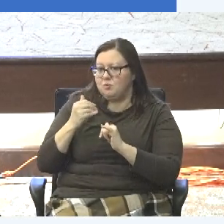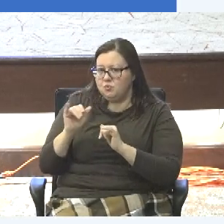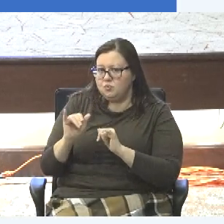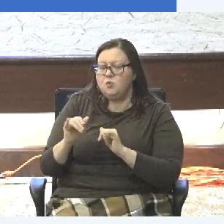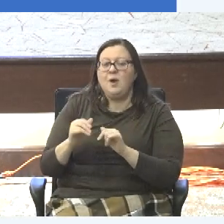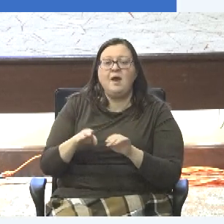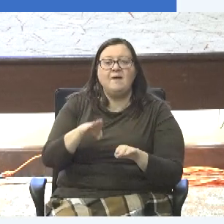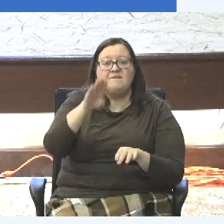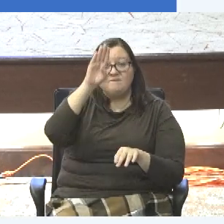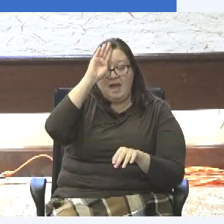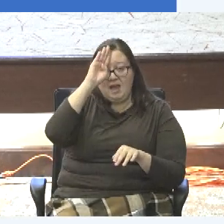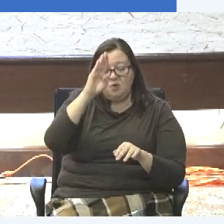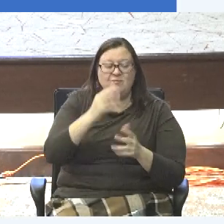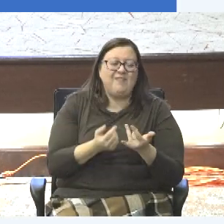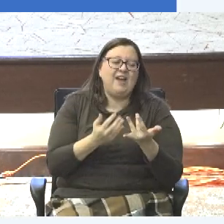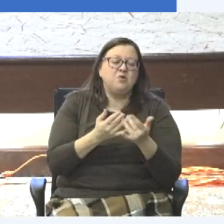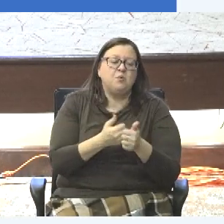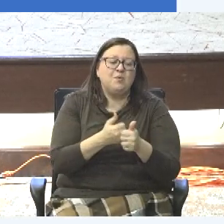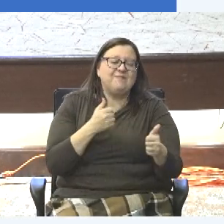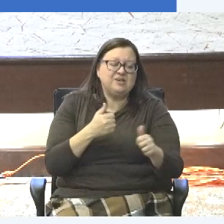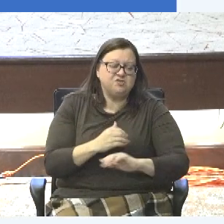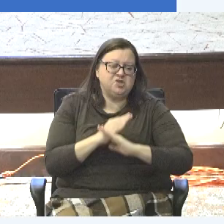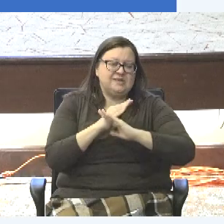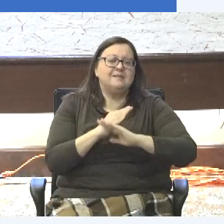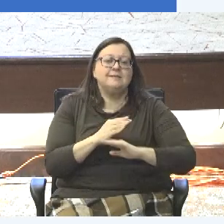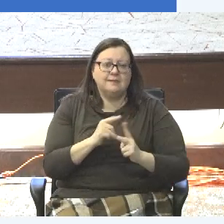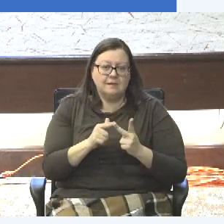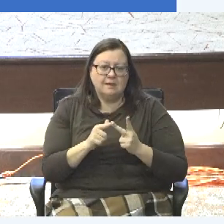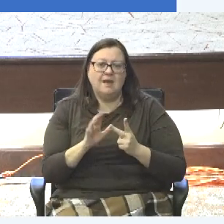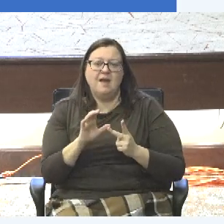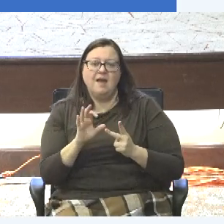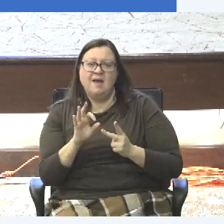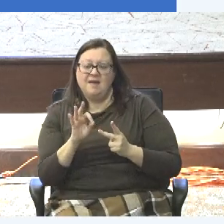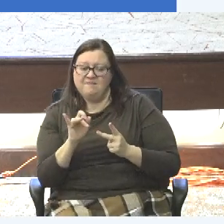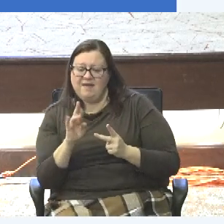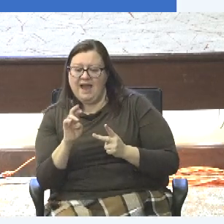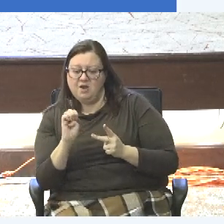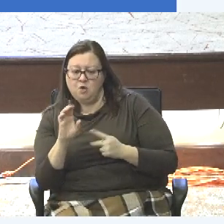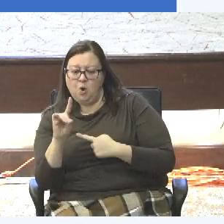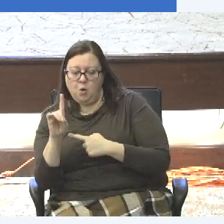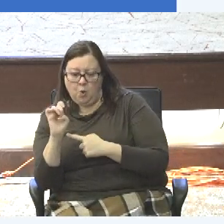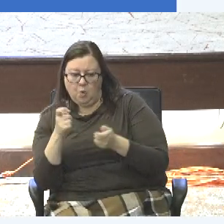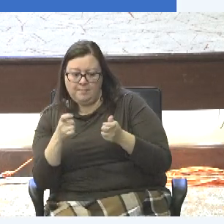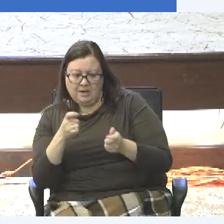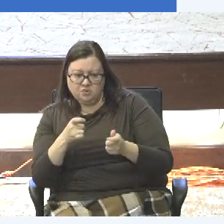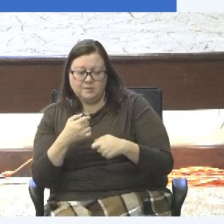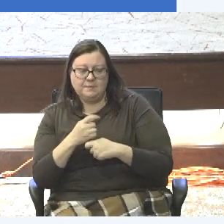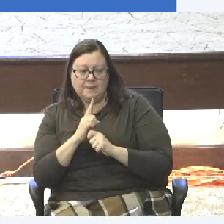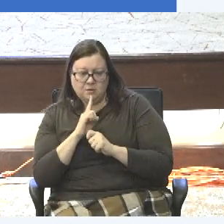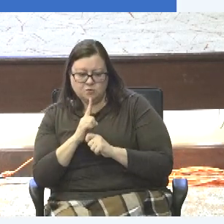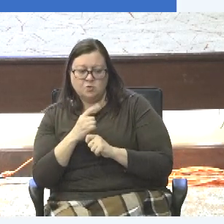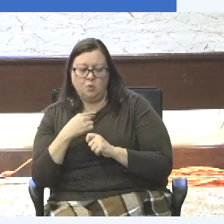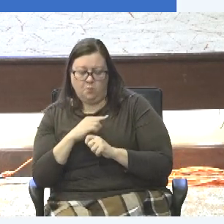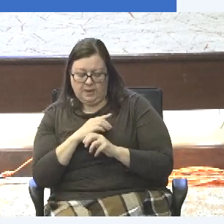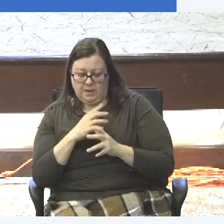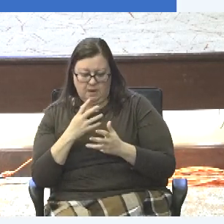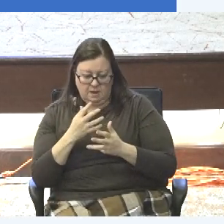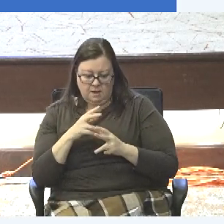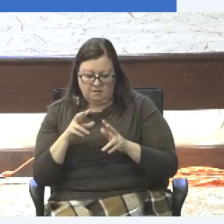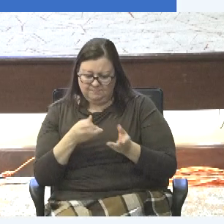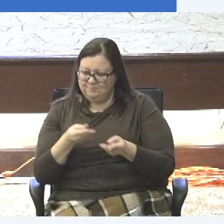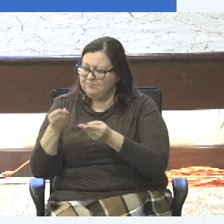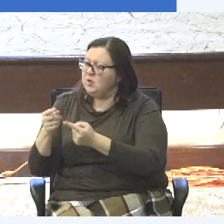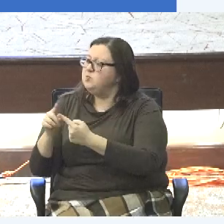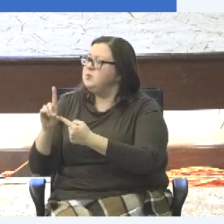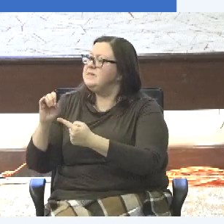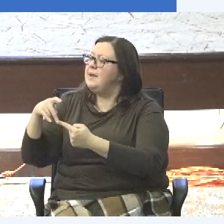or fire code management. Just like on emergency service delivery, we want to make sure that, and I've tasked our deputy chief over that section to look at,